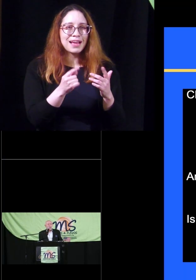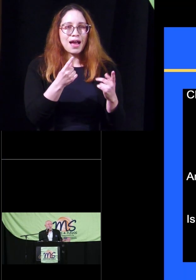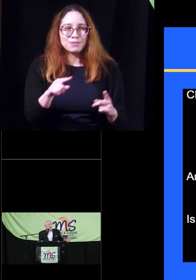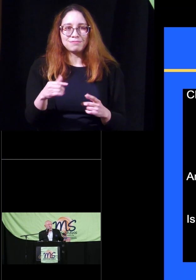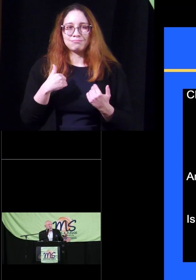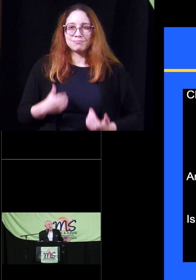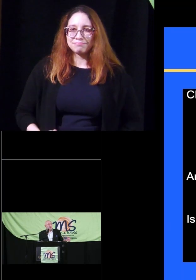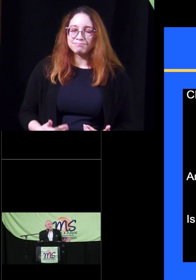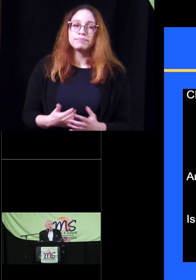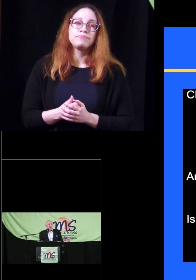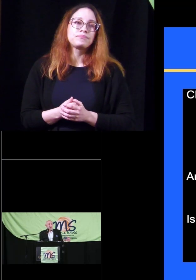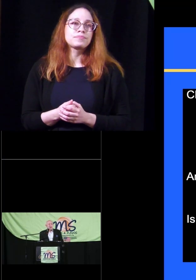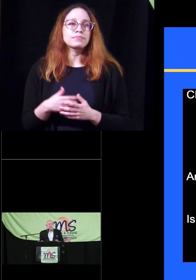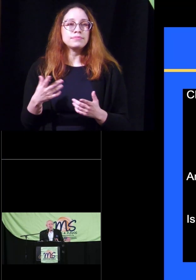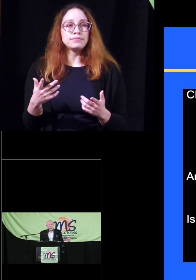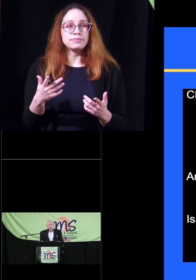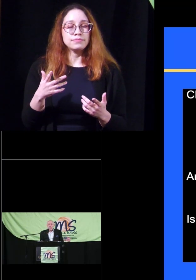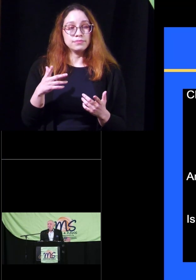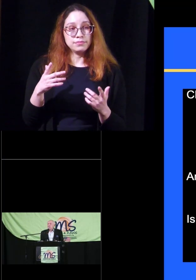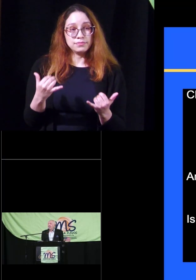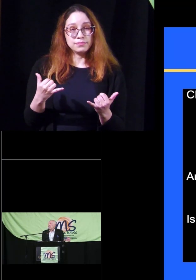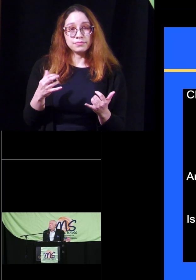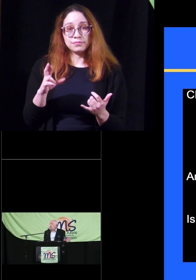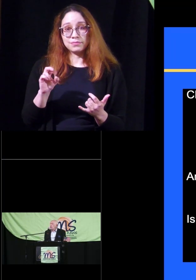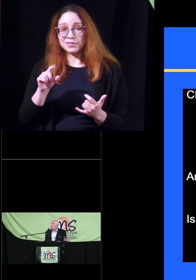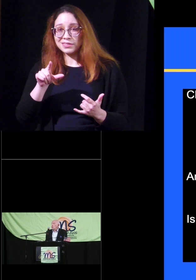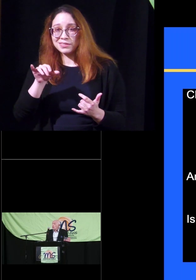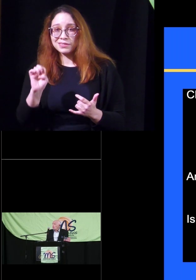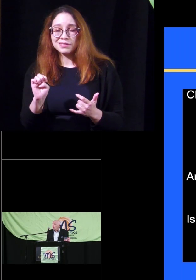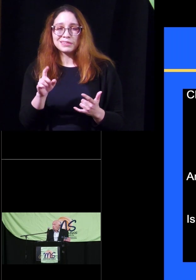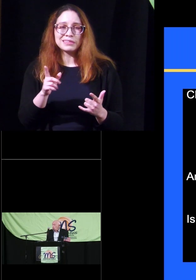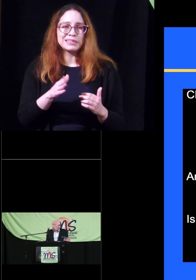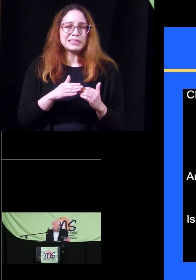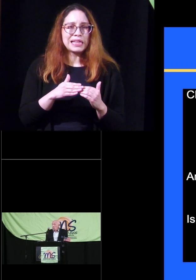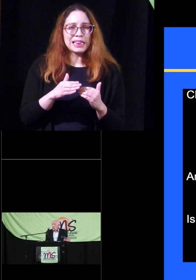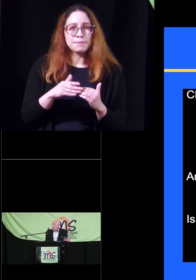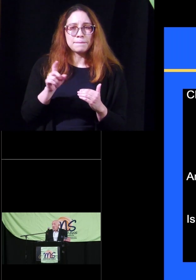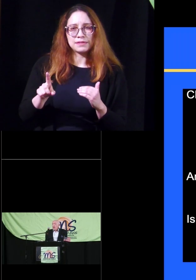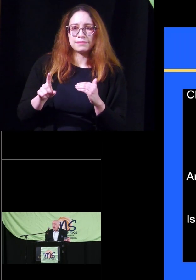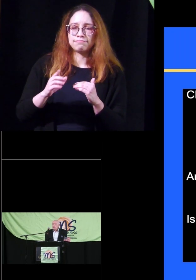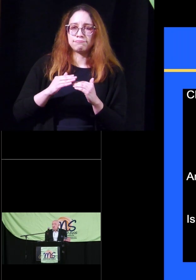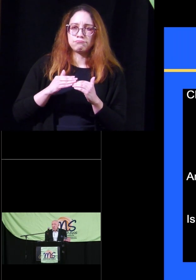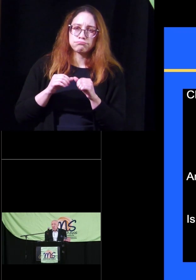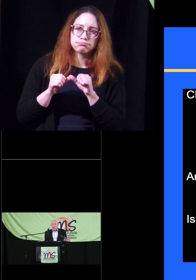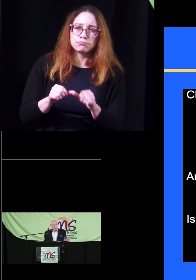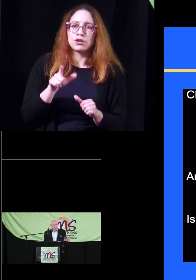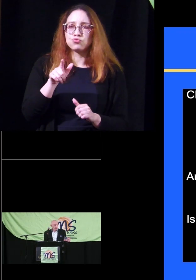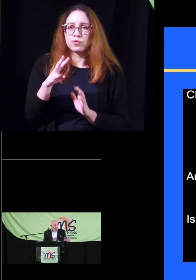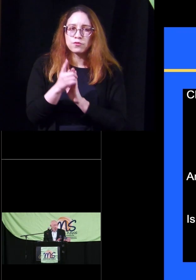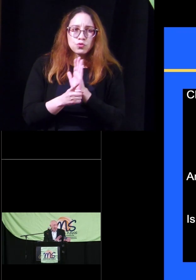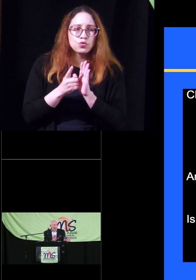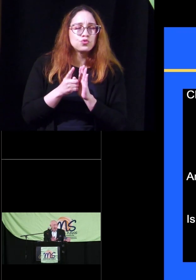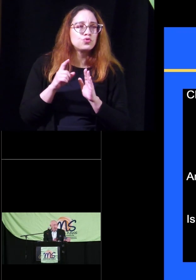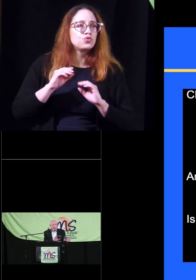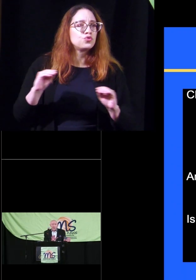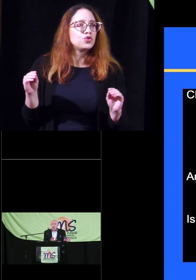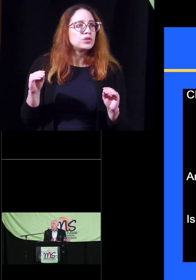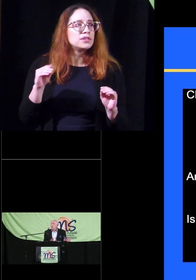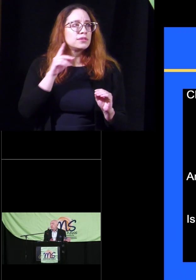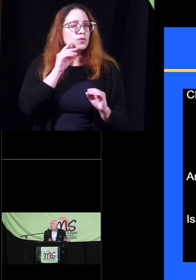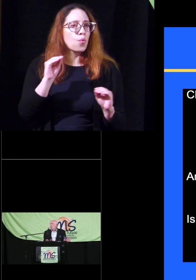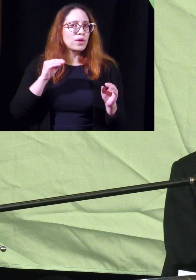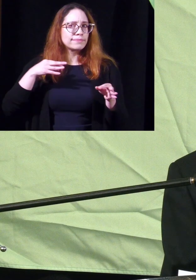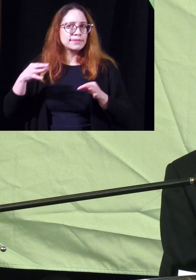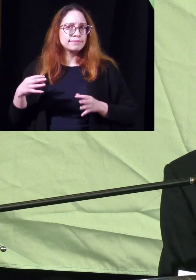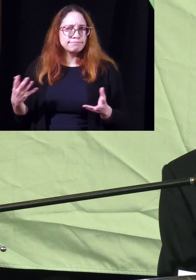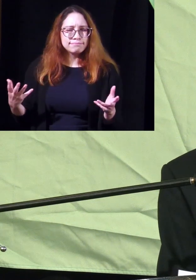on. So in any event, the first thing is it a relapse? Has it lasted at least 24 hours? And secondly, that there should be no other